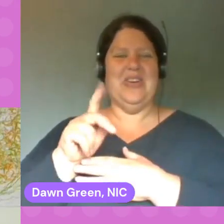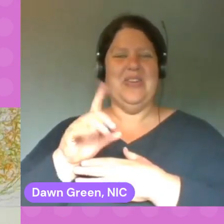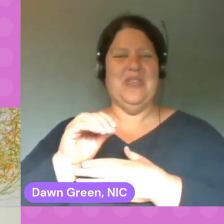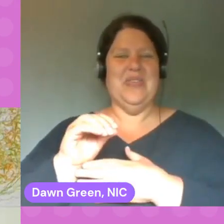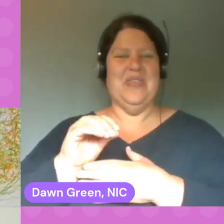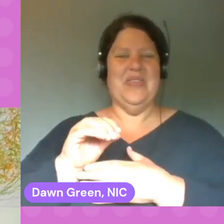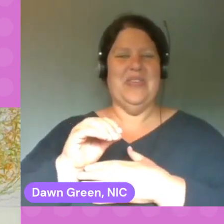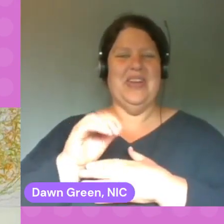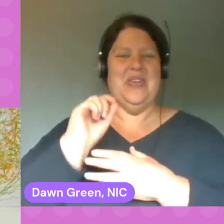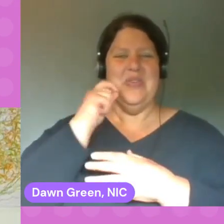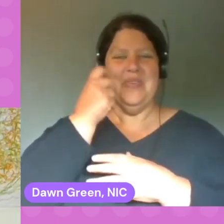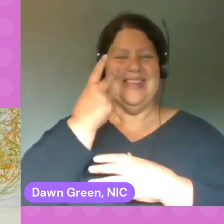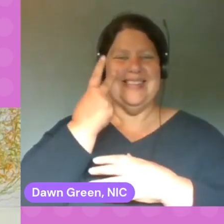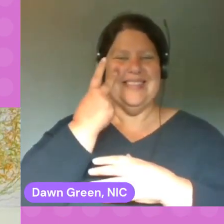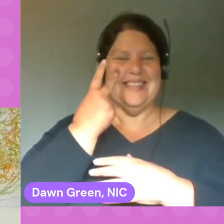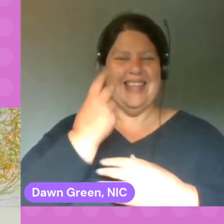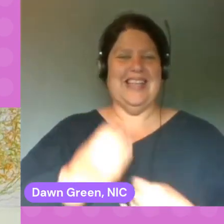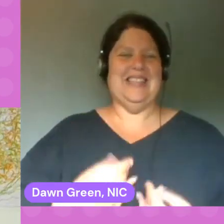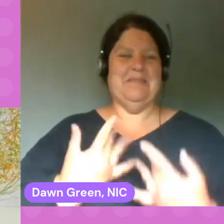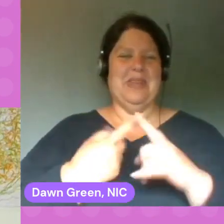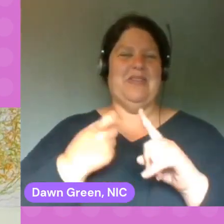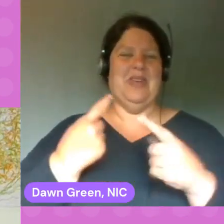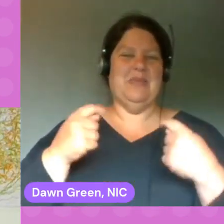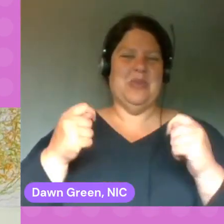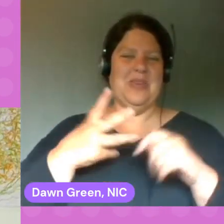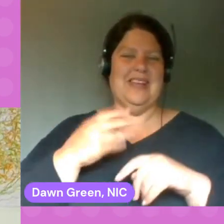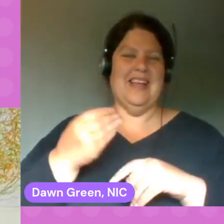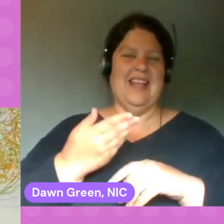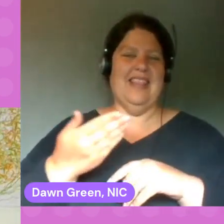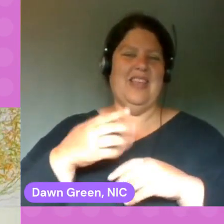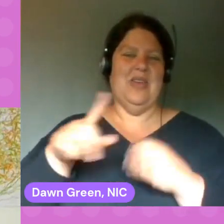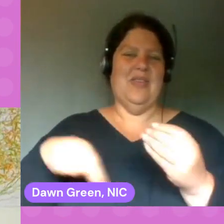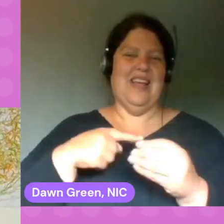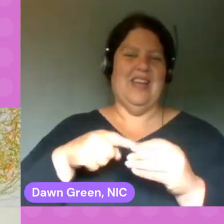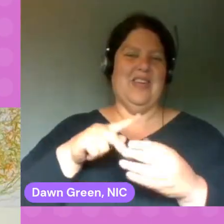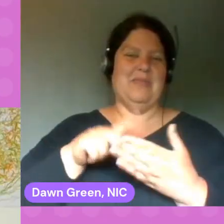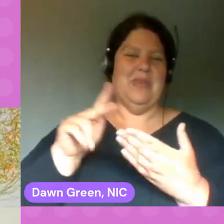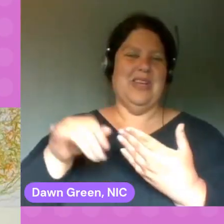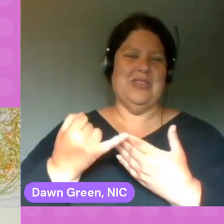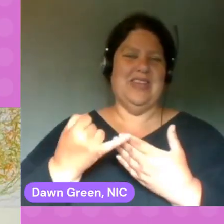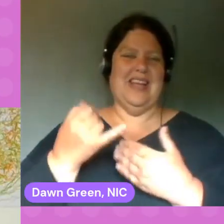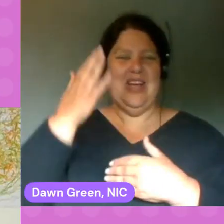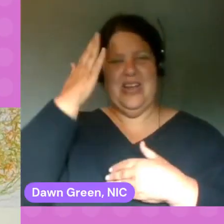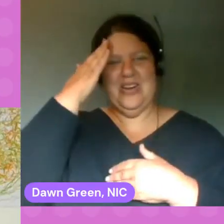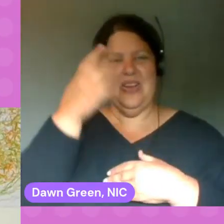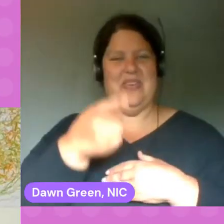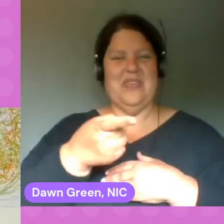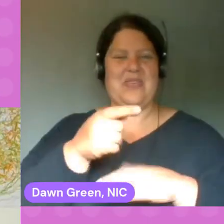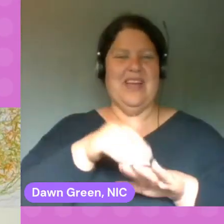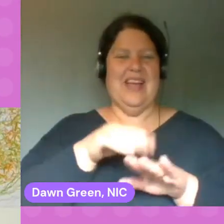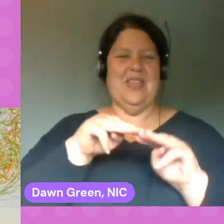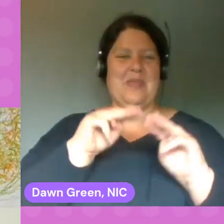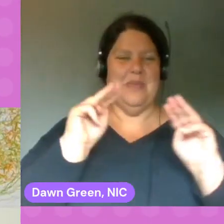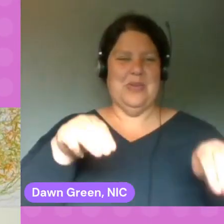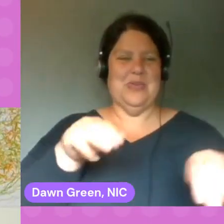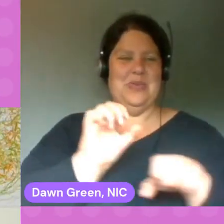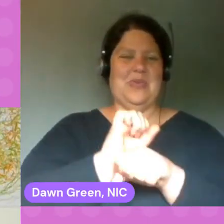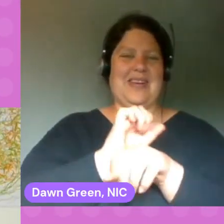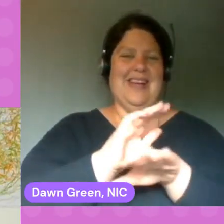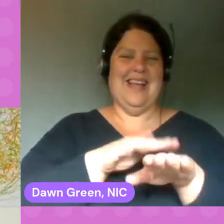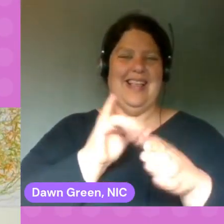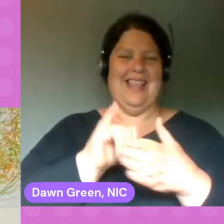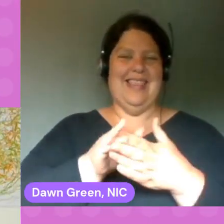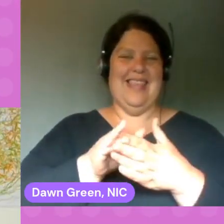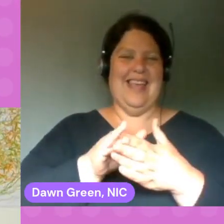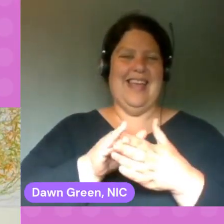also getting inspired by toys and the things around you in the projects. And I know you all at the museum are working on this ramps and